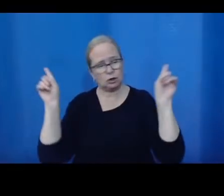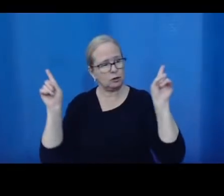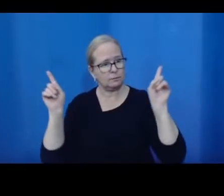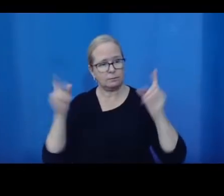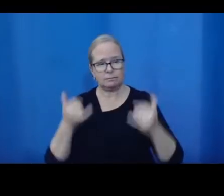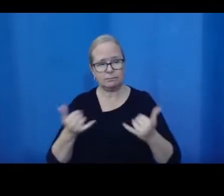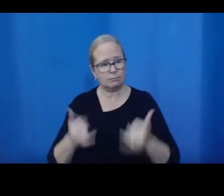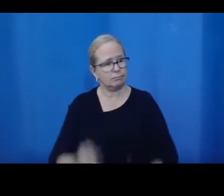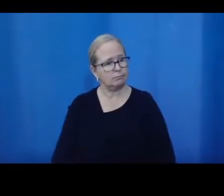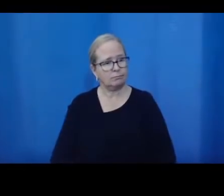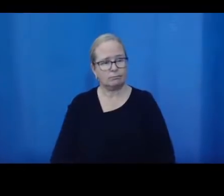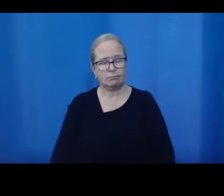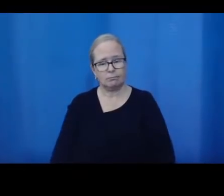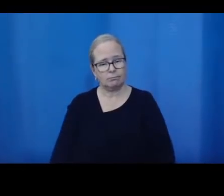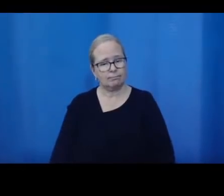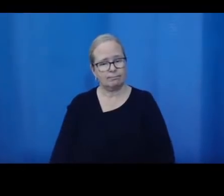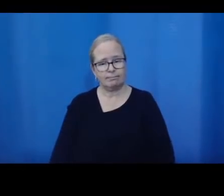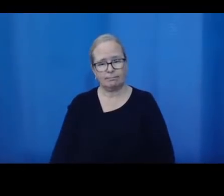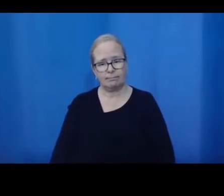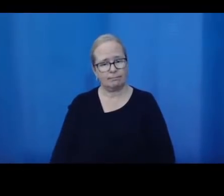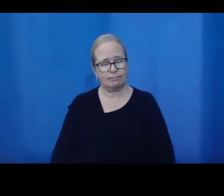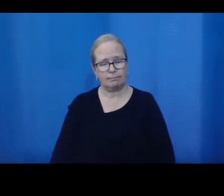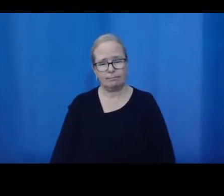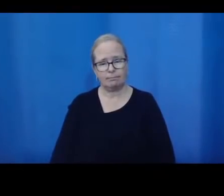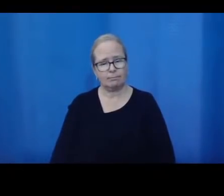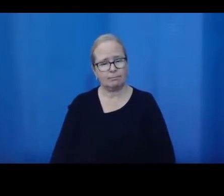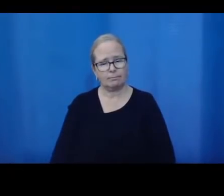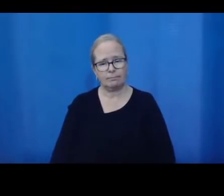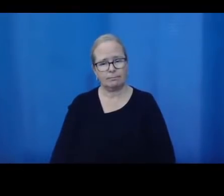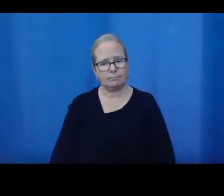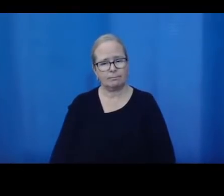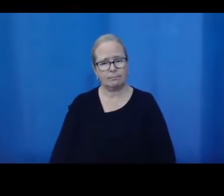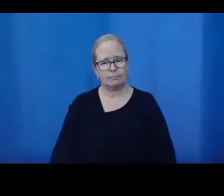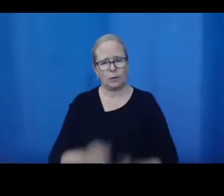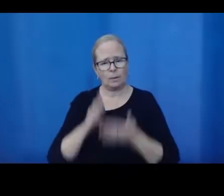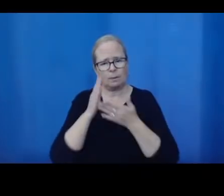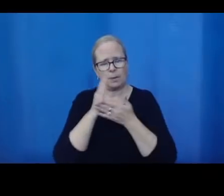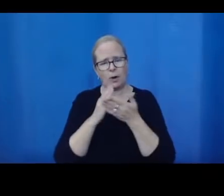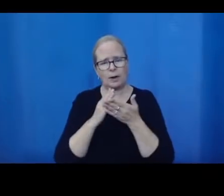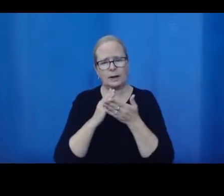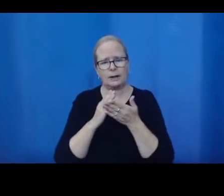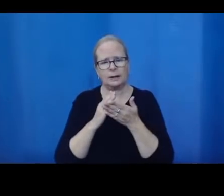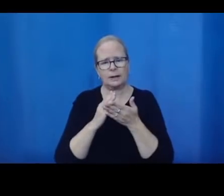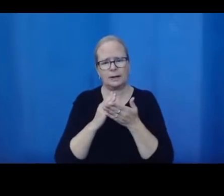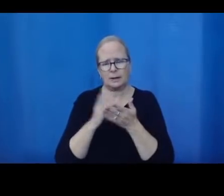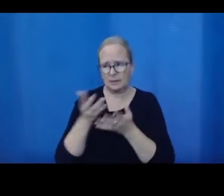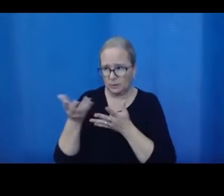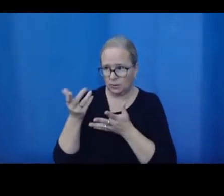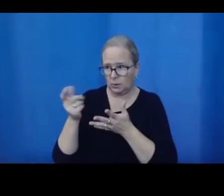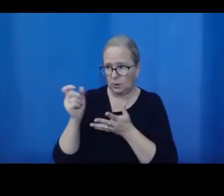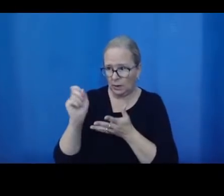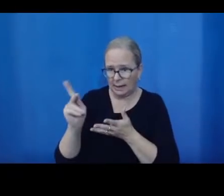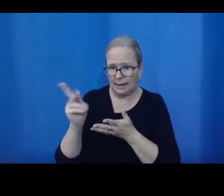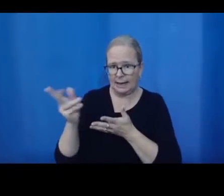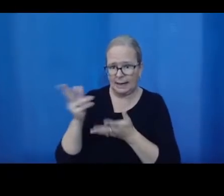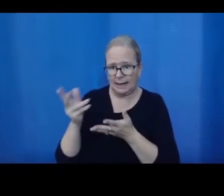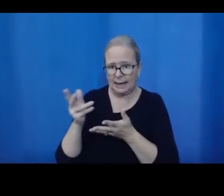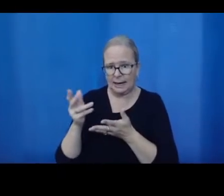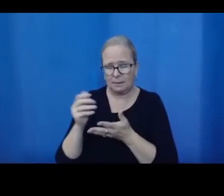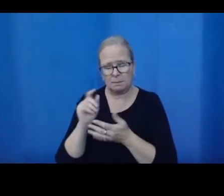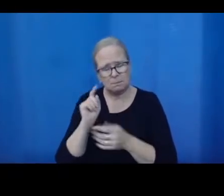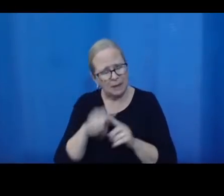it okay is that it's just really not okay. It is really like being in a